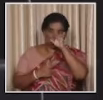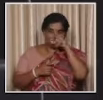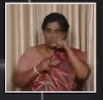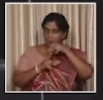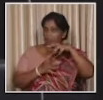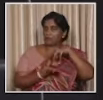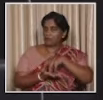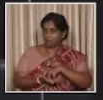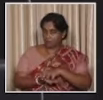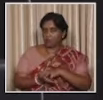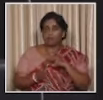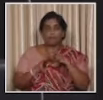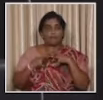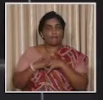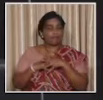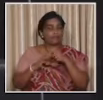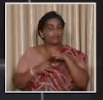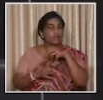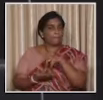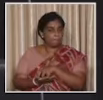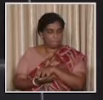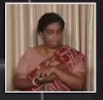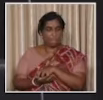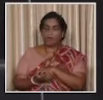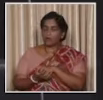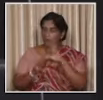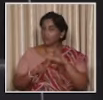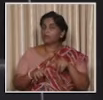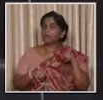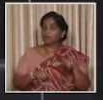this Vioya and Jati Mahana, we have been talking about it for